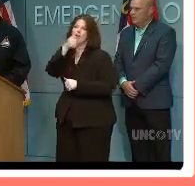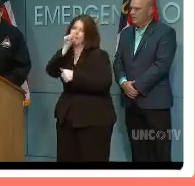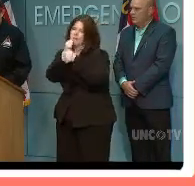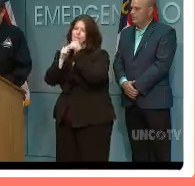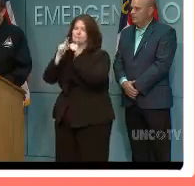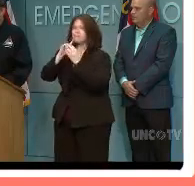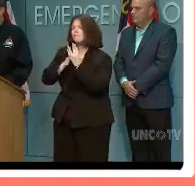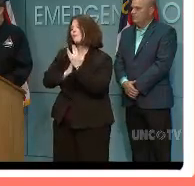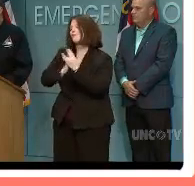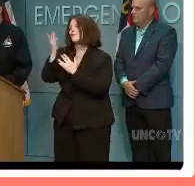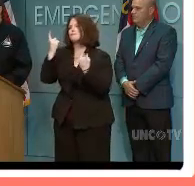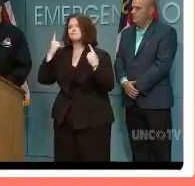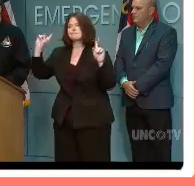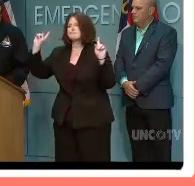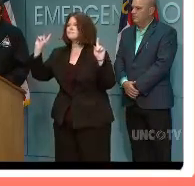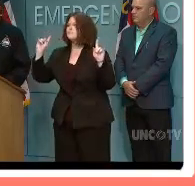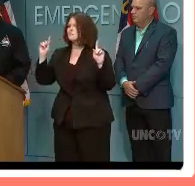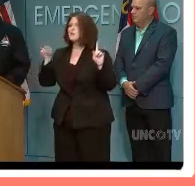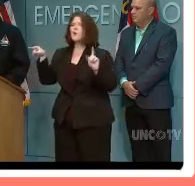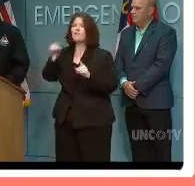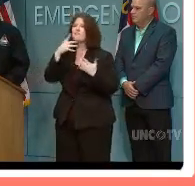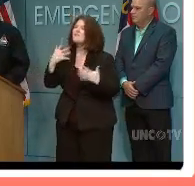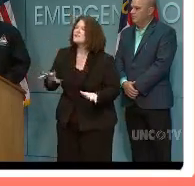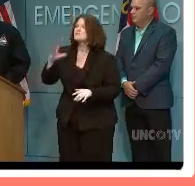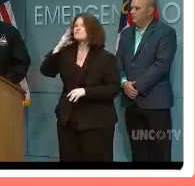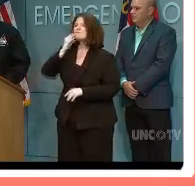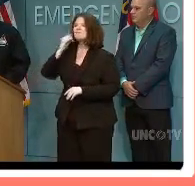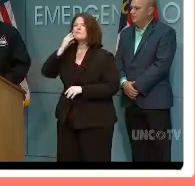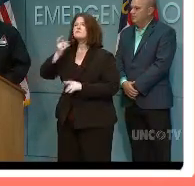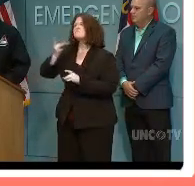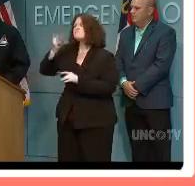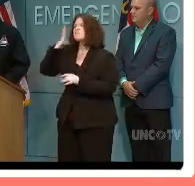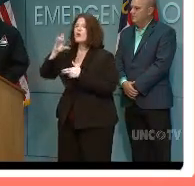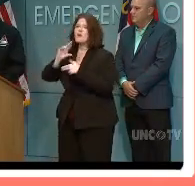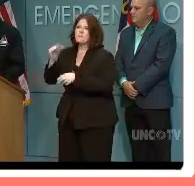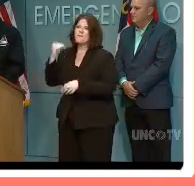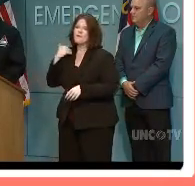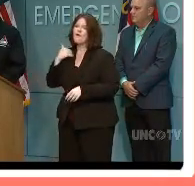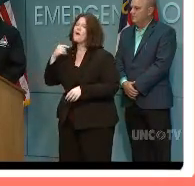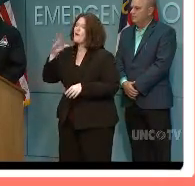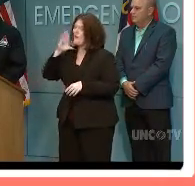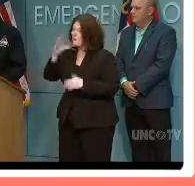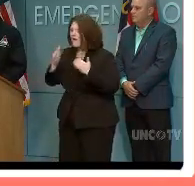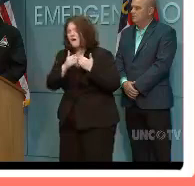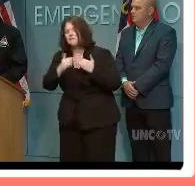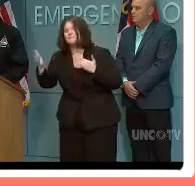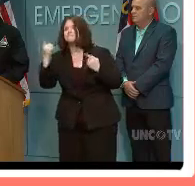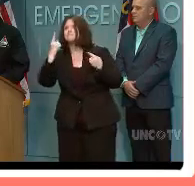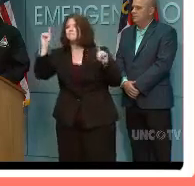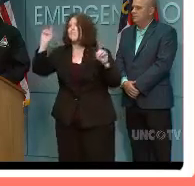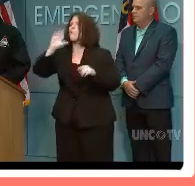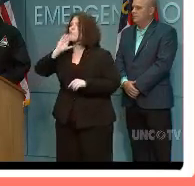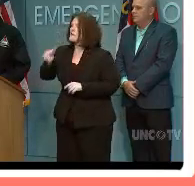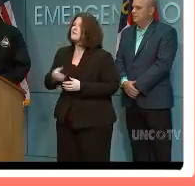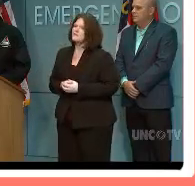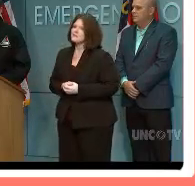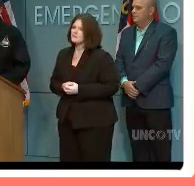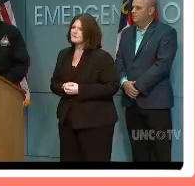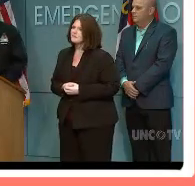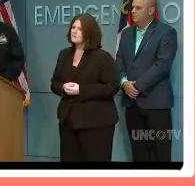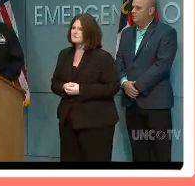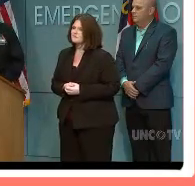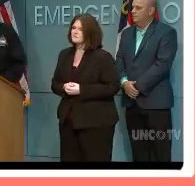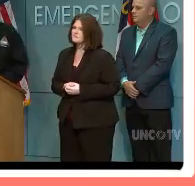this. We've weathered tough hurricanes before, and we will do it again.